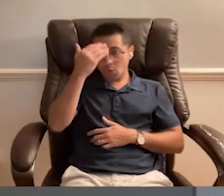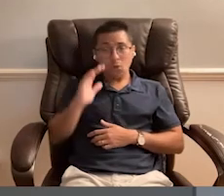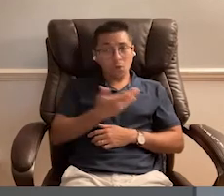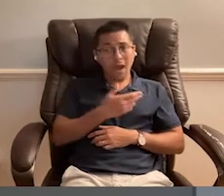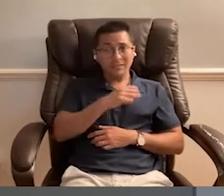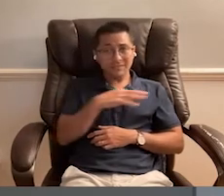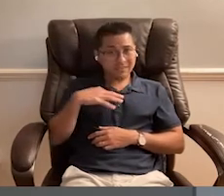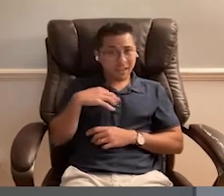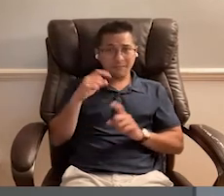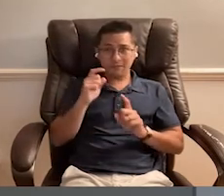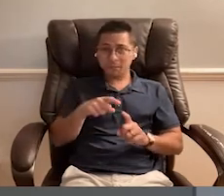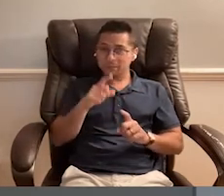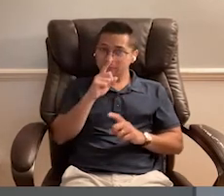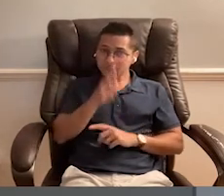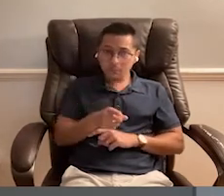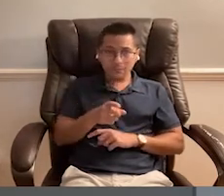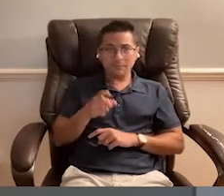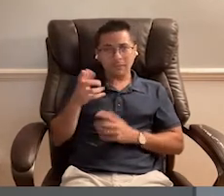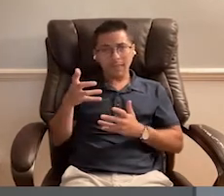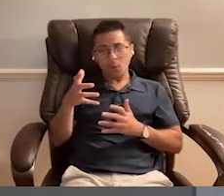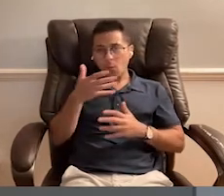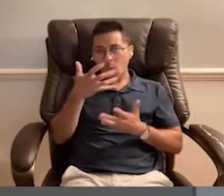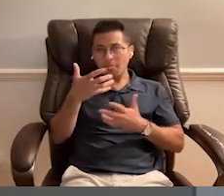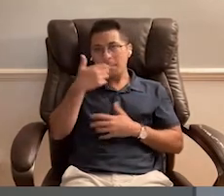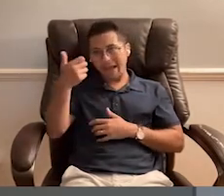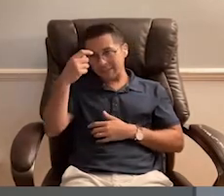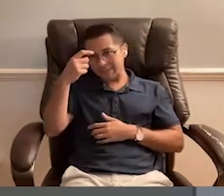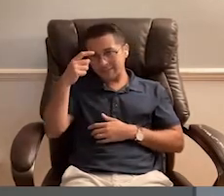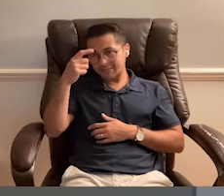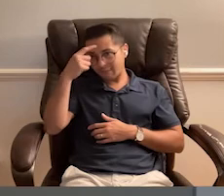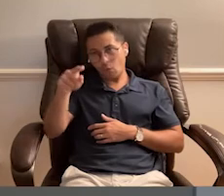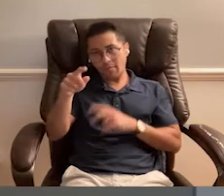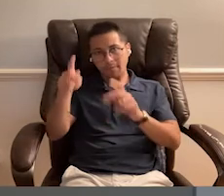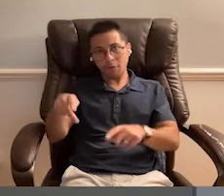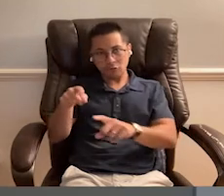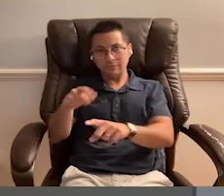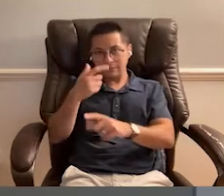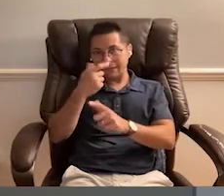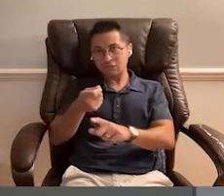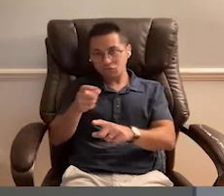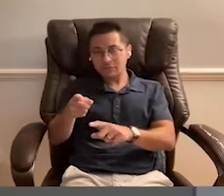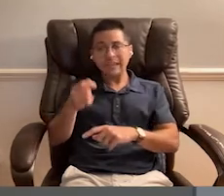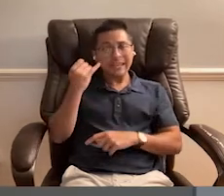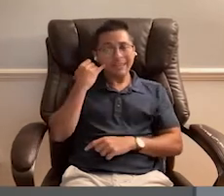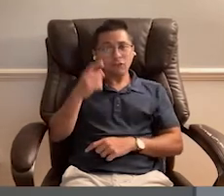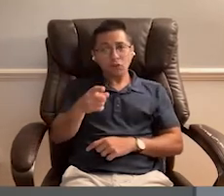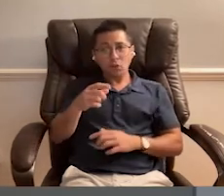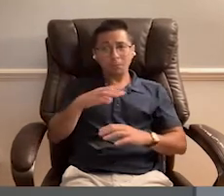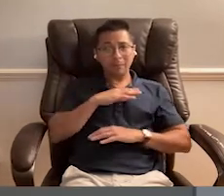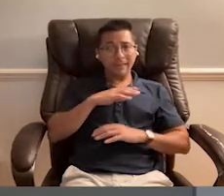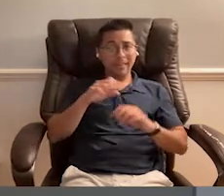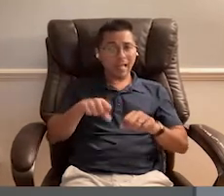and I want you to know that our staff really you know, they want the best interest of the individual.